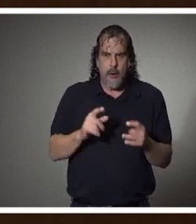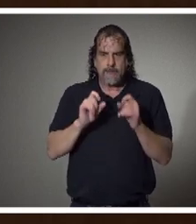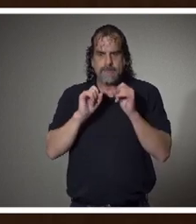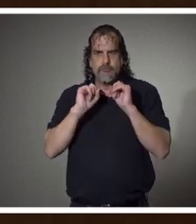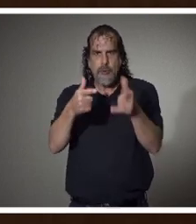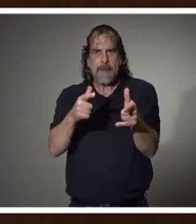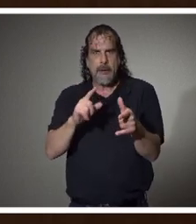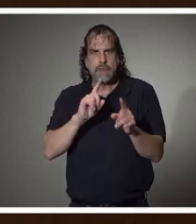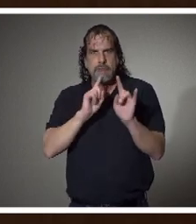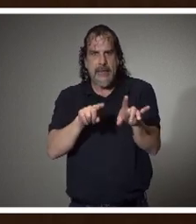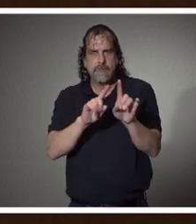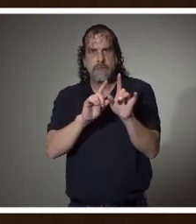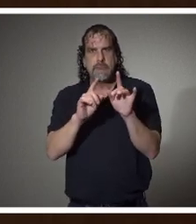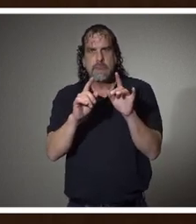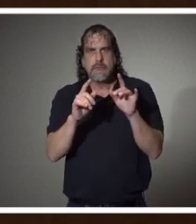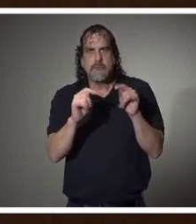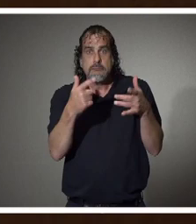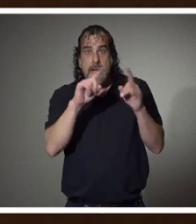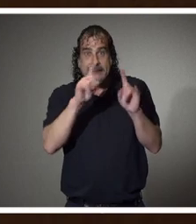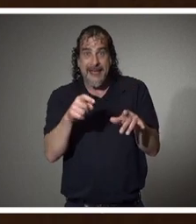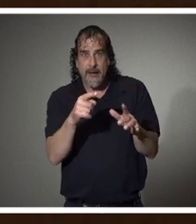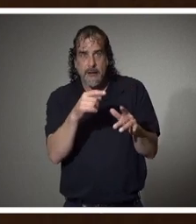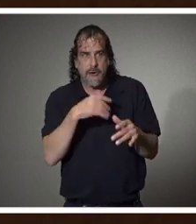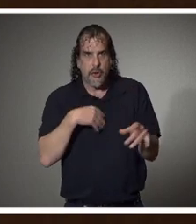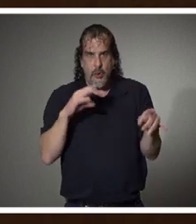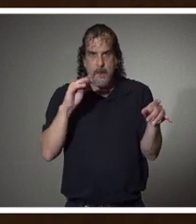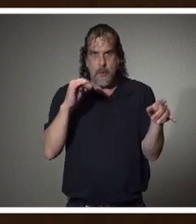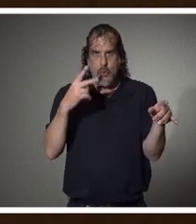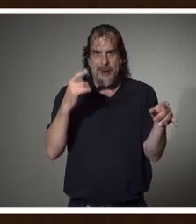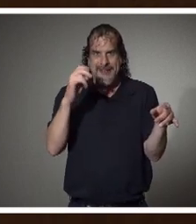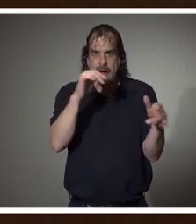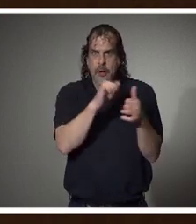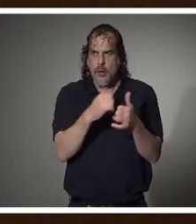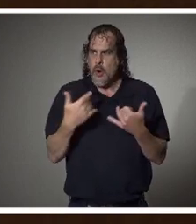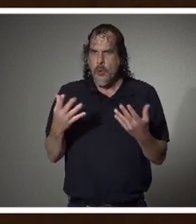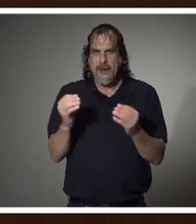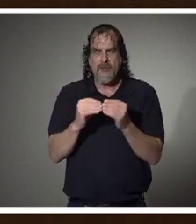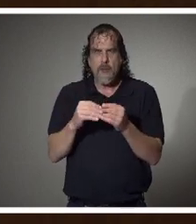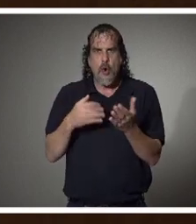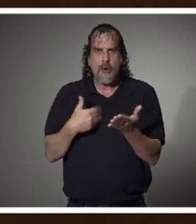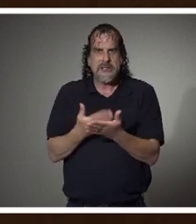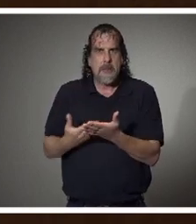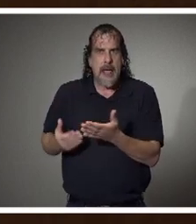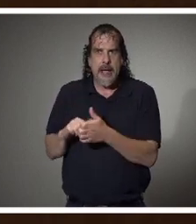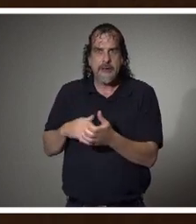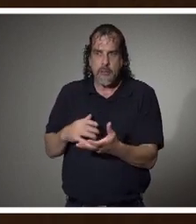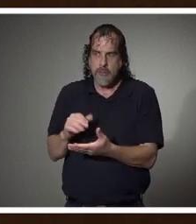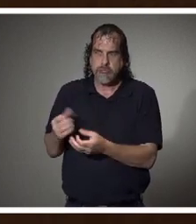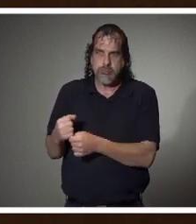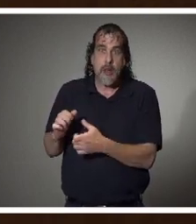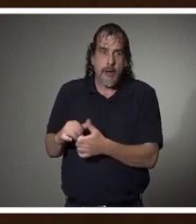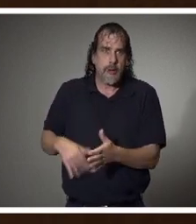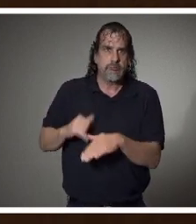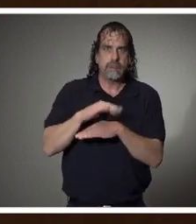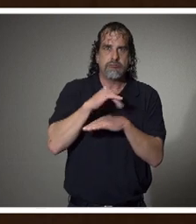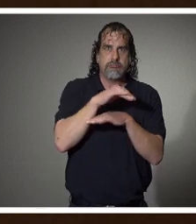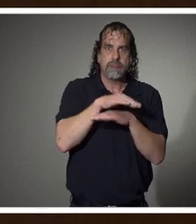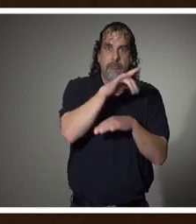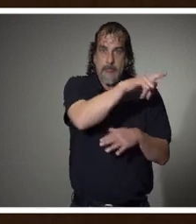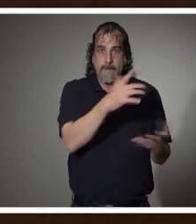machines to Meridian for your community to use. We're still waiting additional test supplies, so we want to make sure that that's available. Working closely